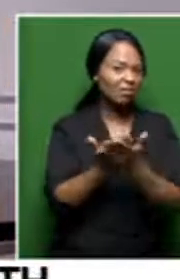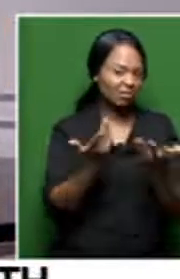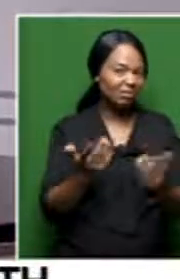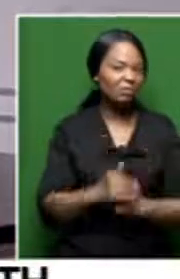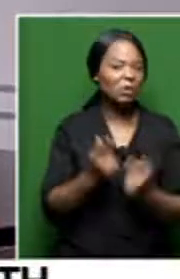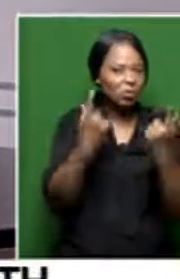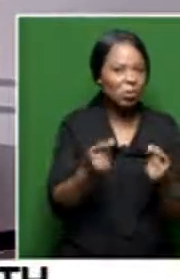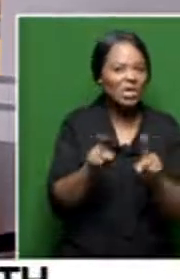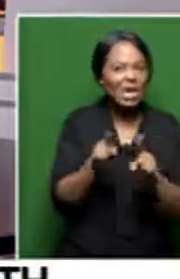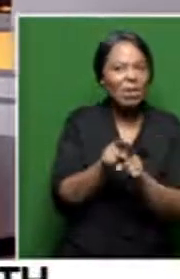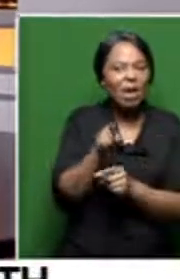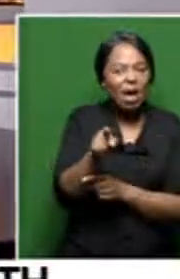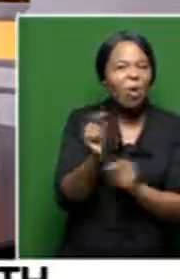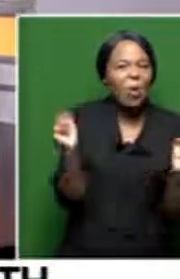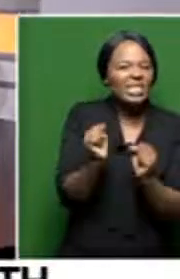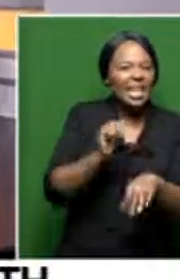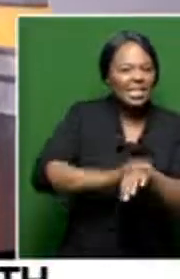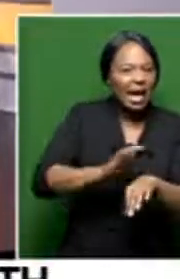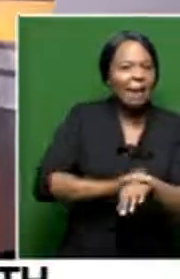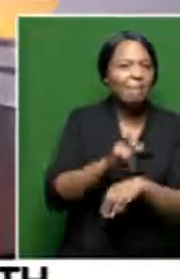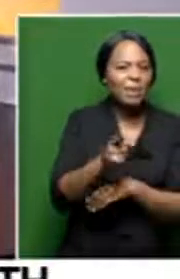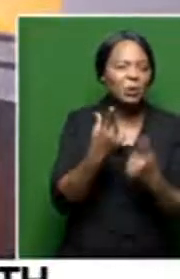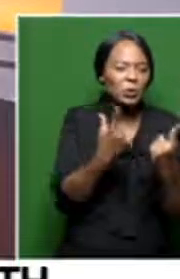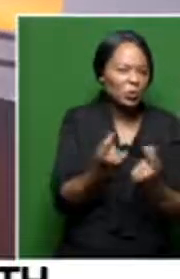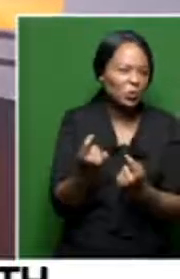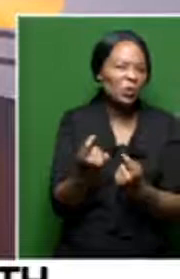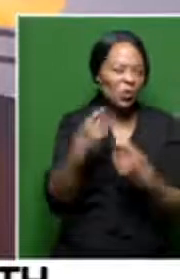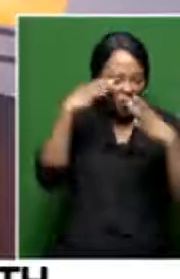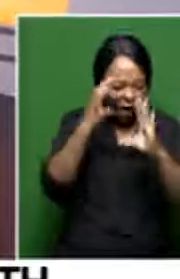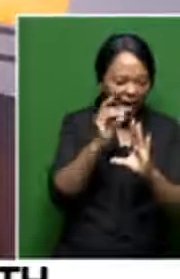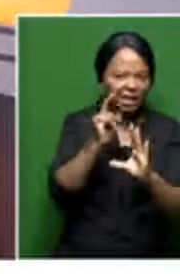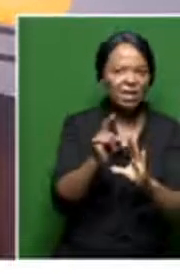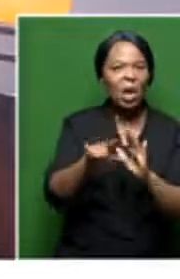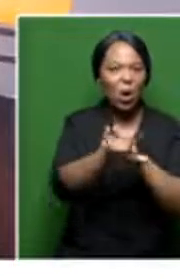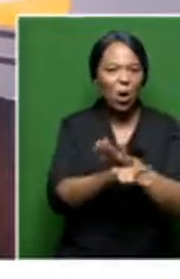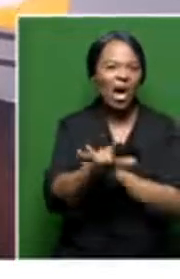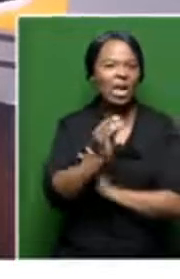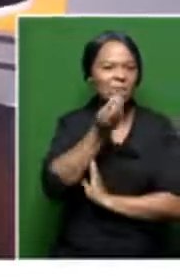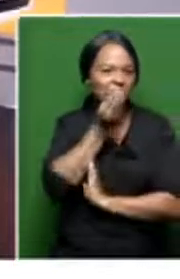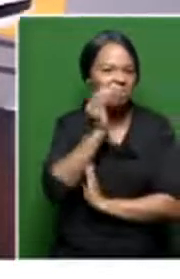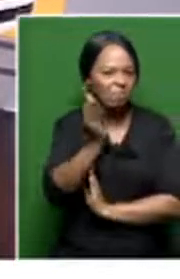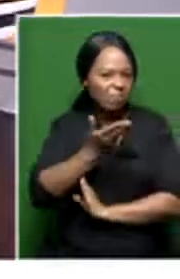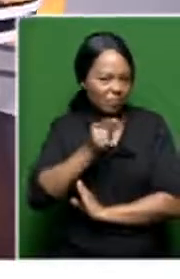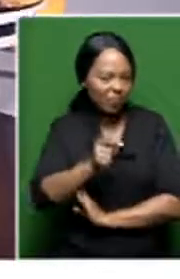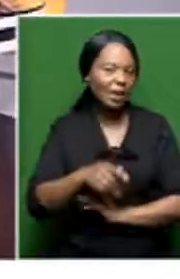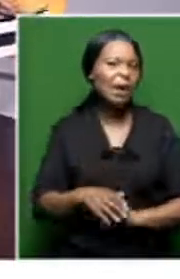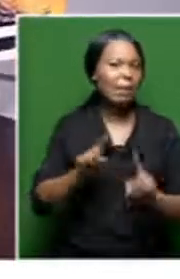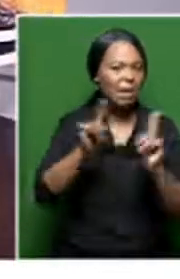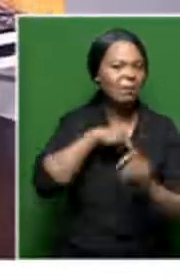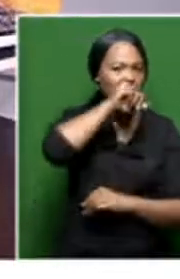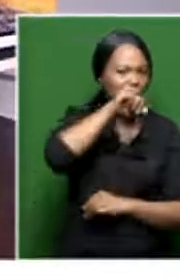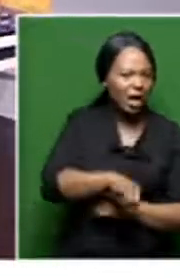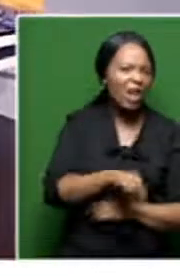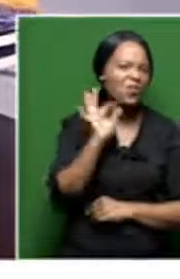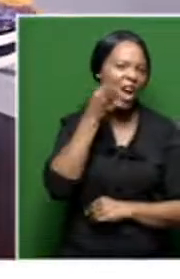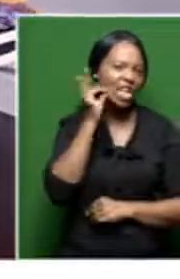now in the winter time. That's when predominantly then we focus on the local cuisine. But I really love like French